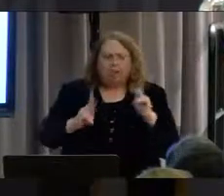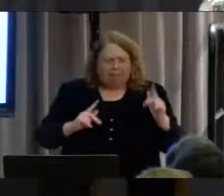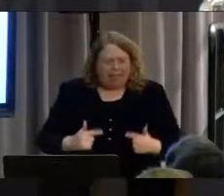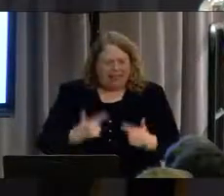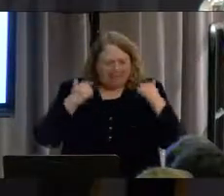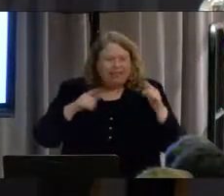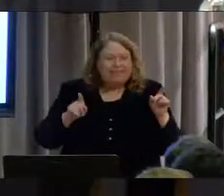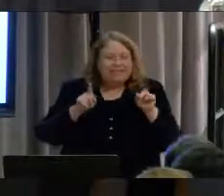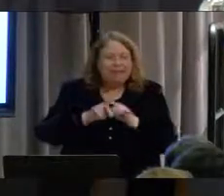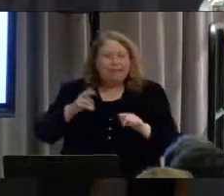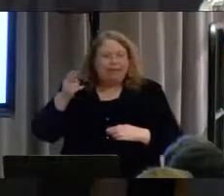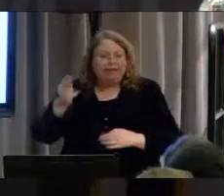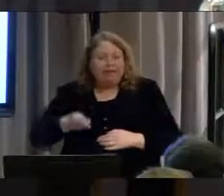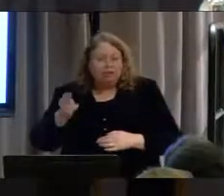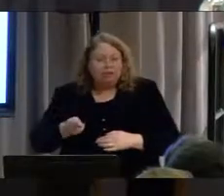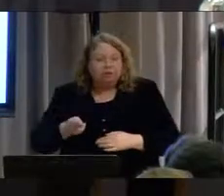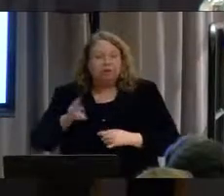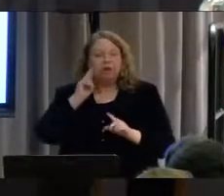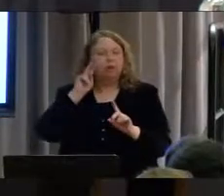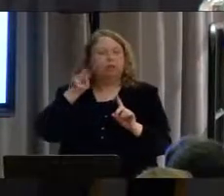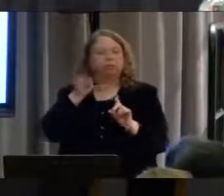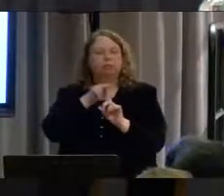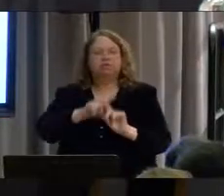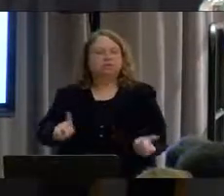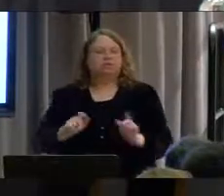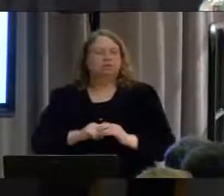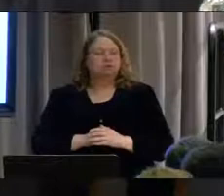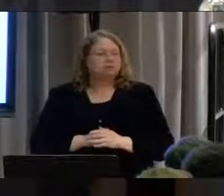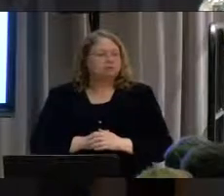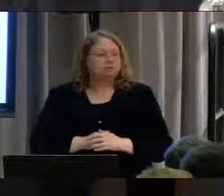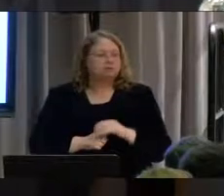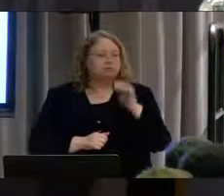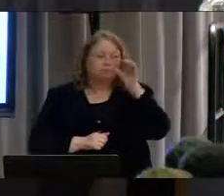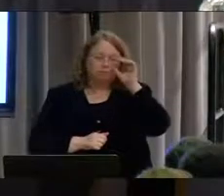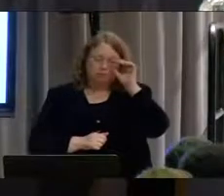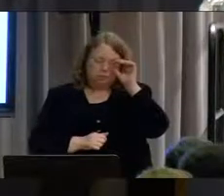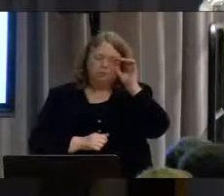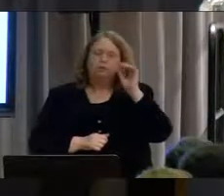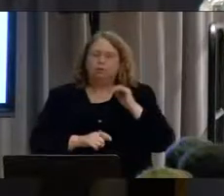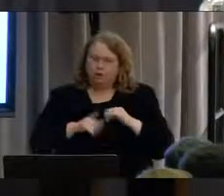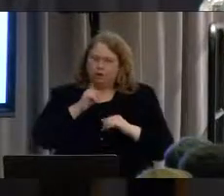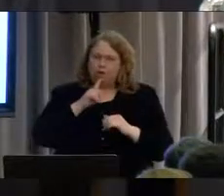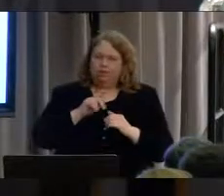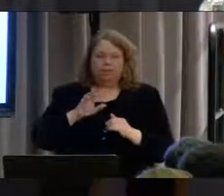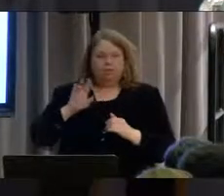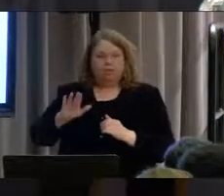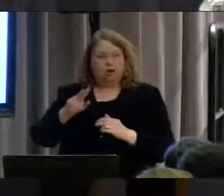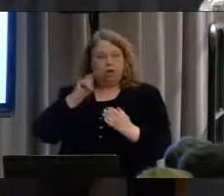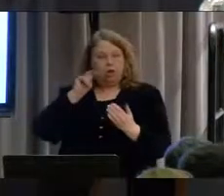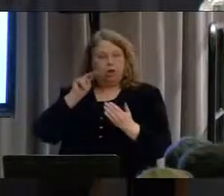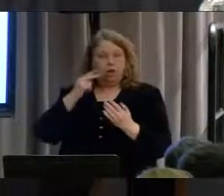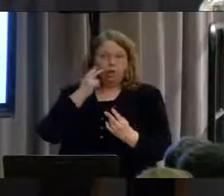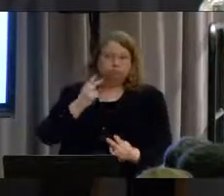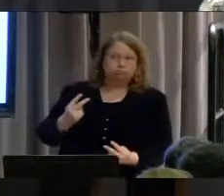history simultaneously, and that are reading the history of the past in different